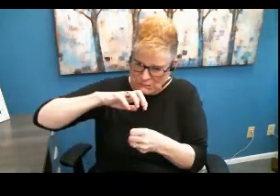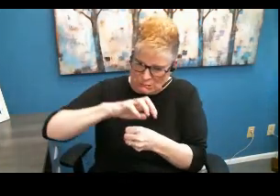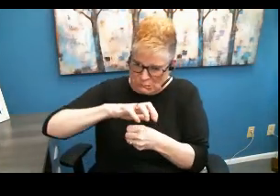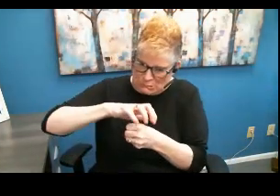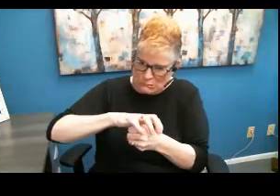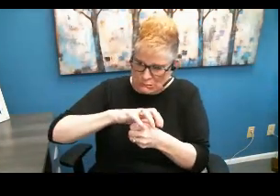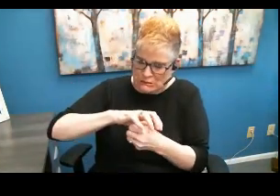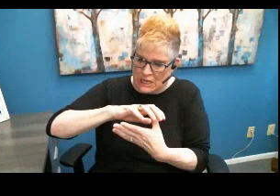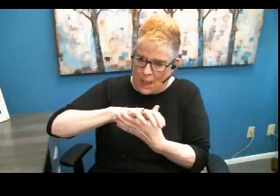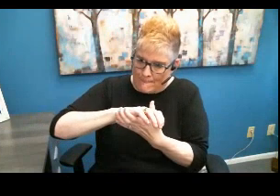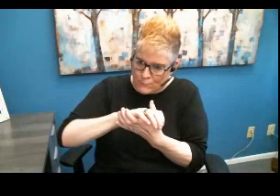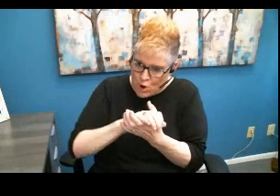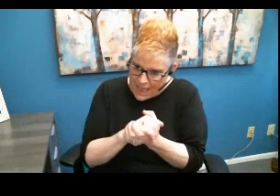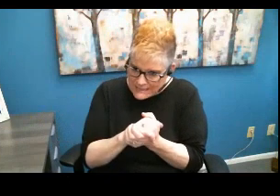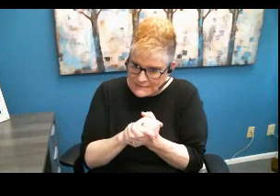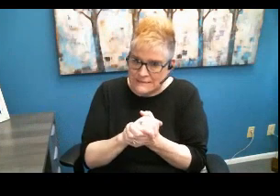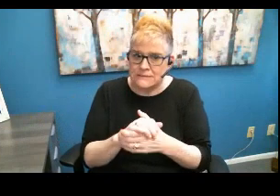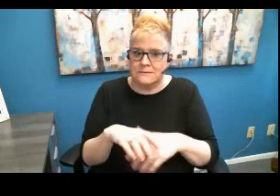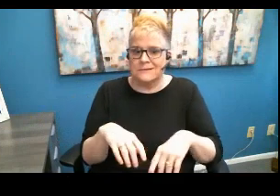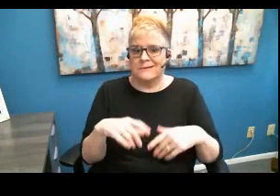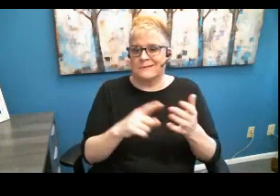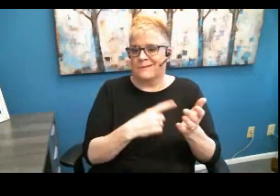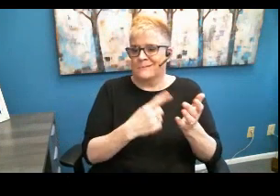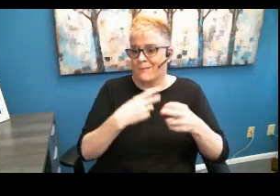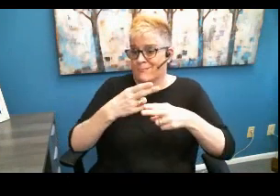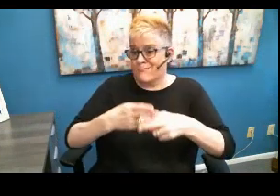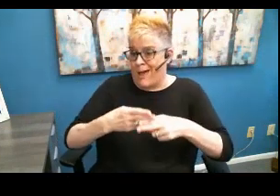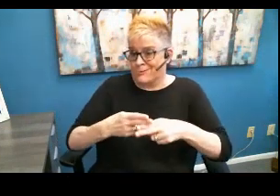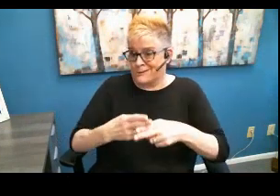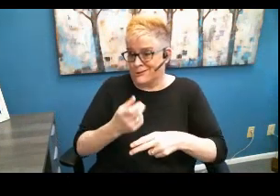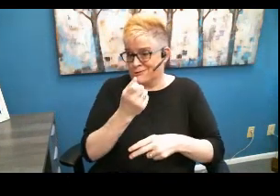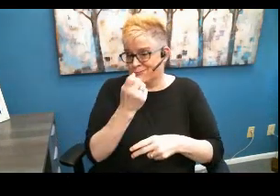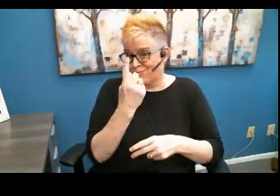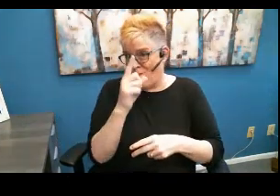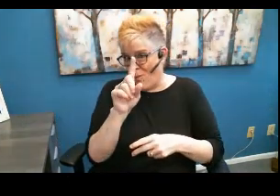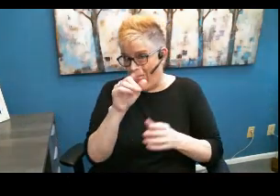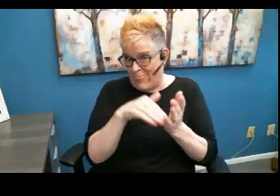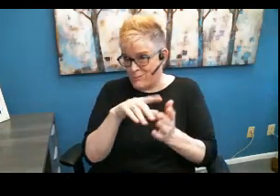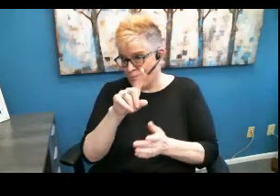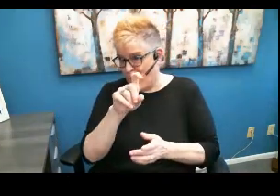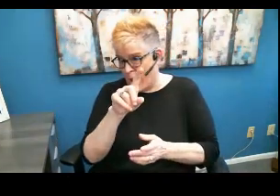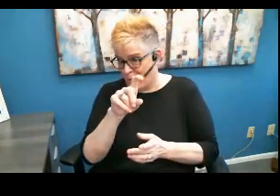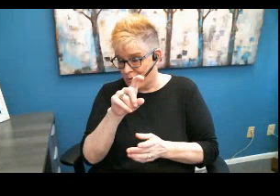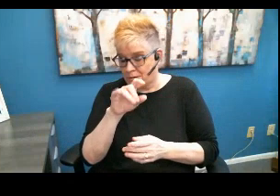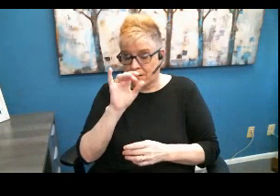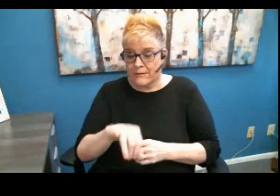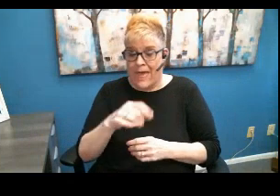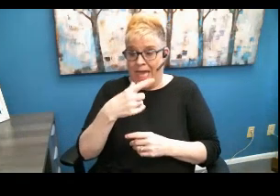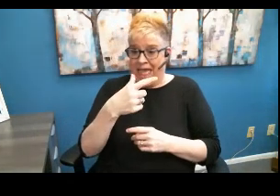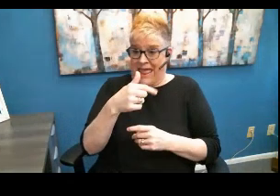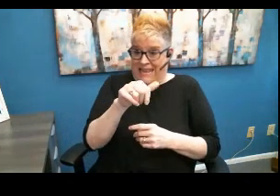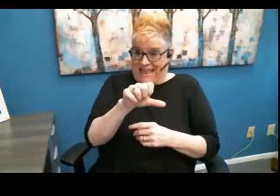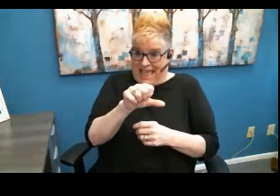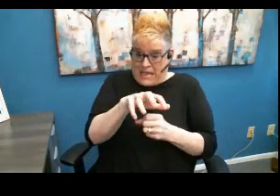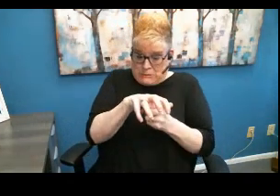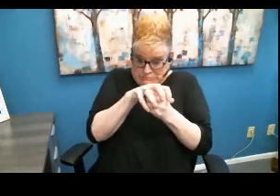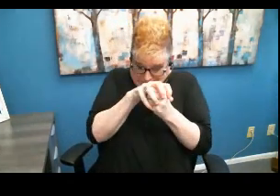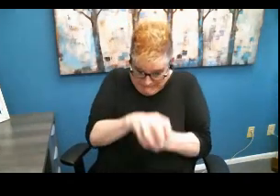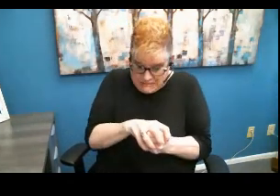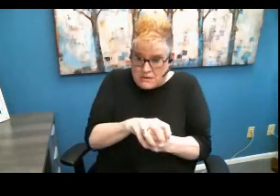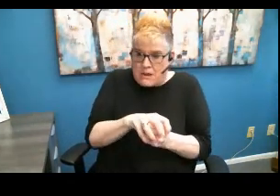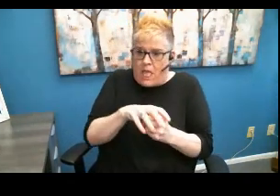a transmission company, it's 1,100 pounds, right? And then that gas, that's what drives the gas to the end user.